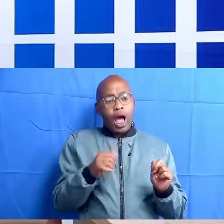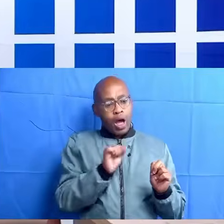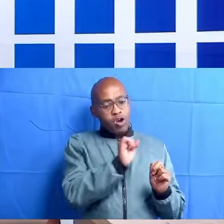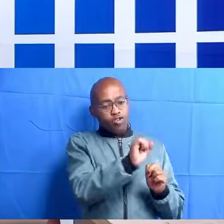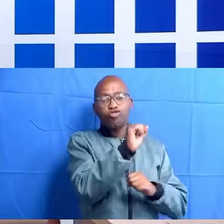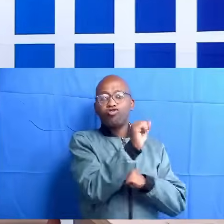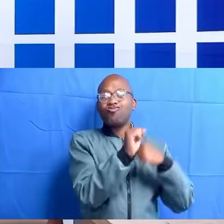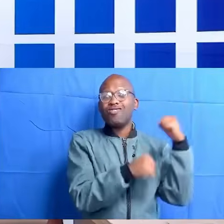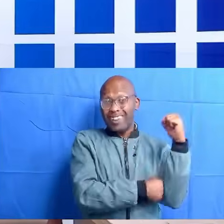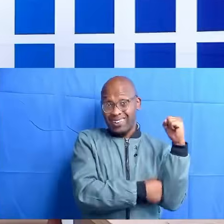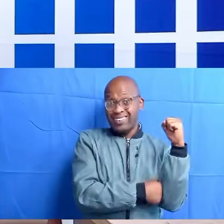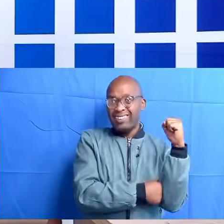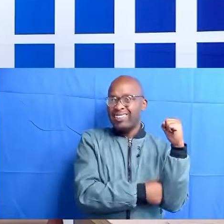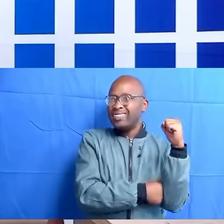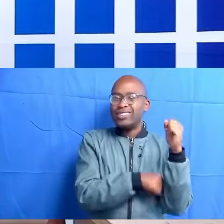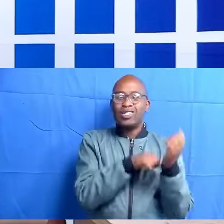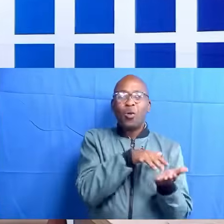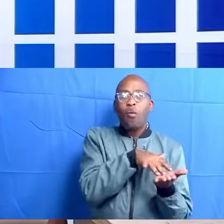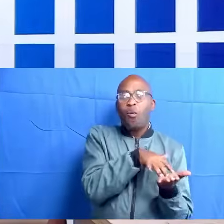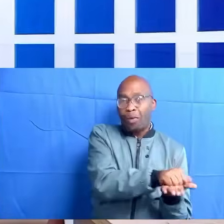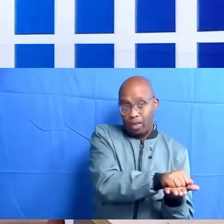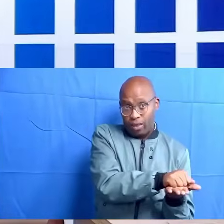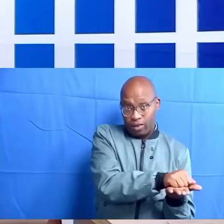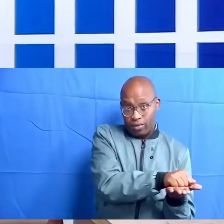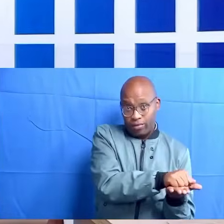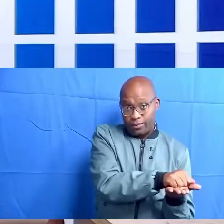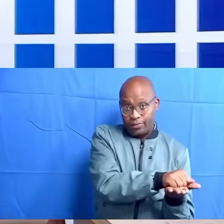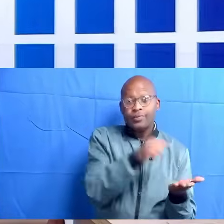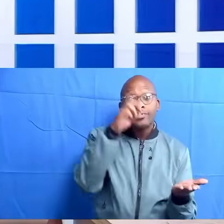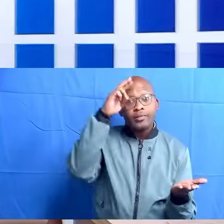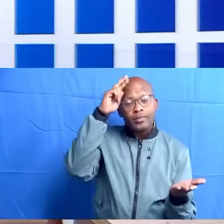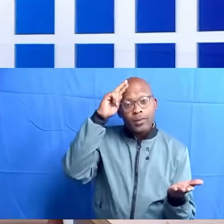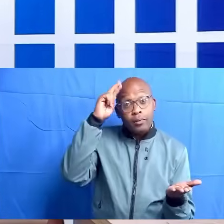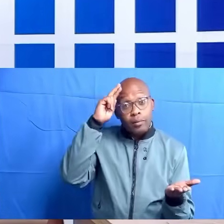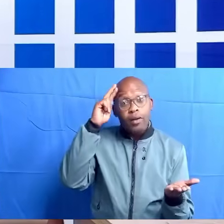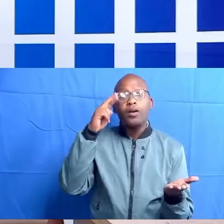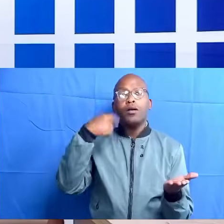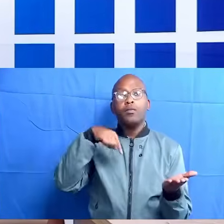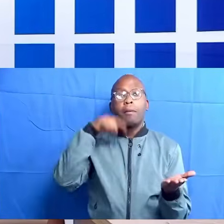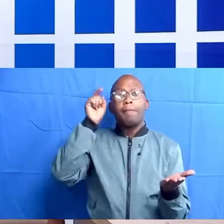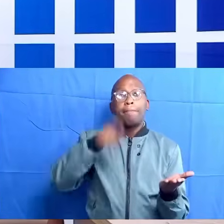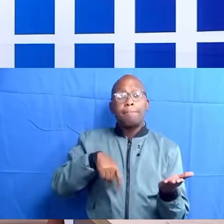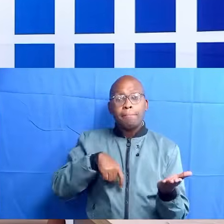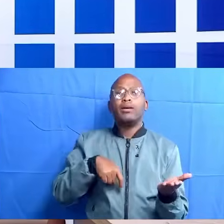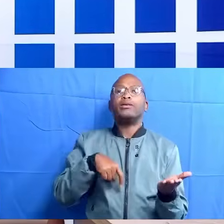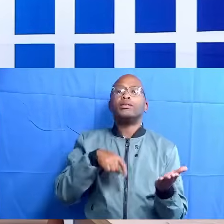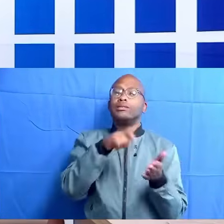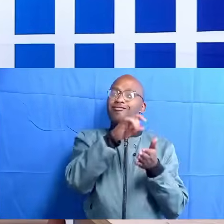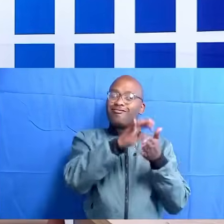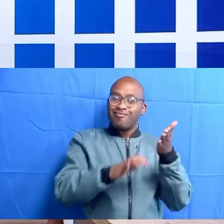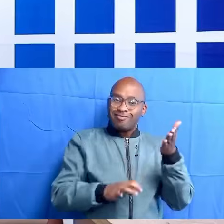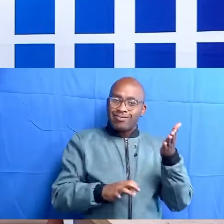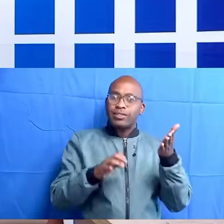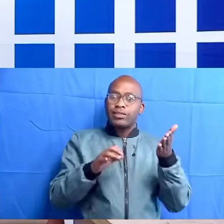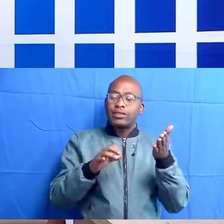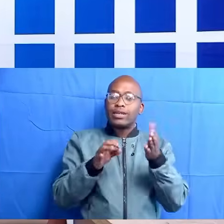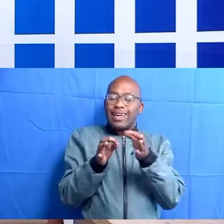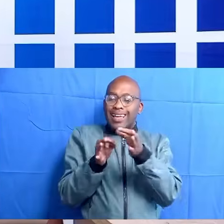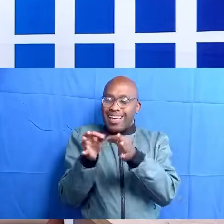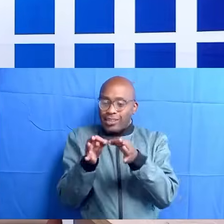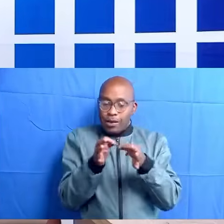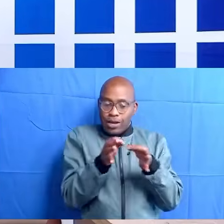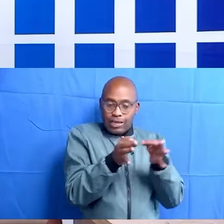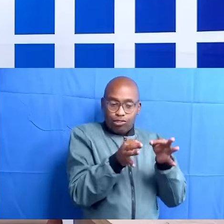have stated right at the beginning, that we will state throughout the essay that these strategies